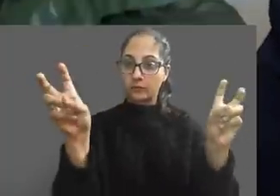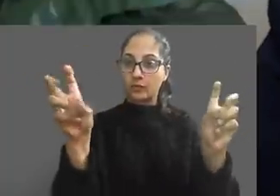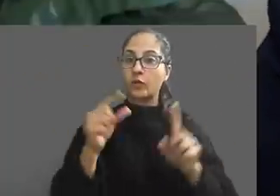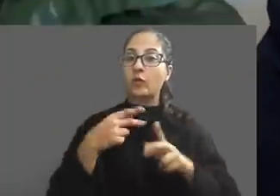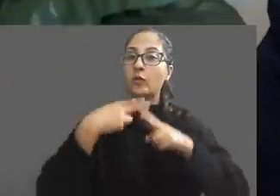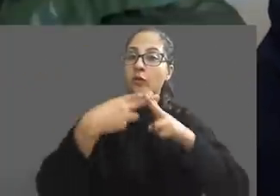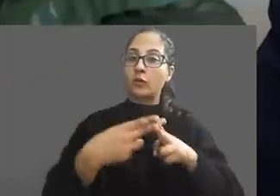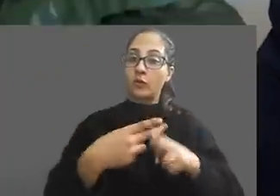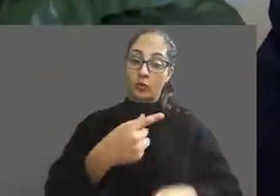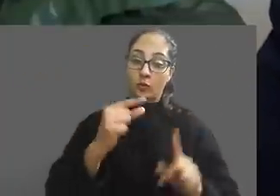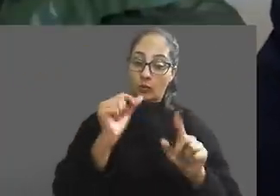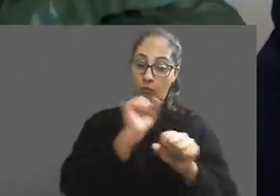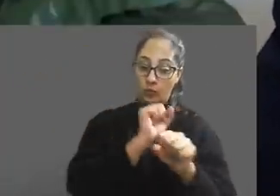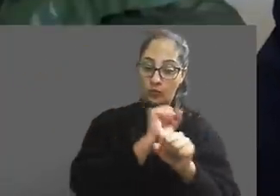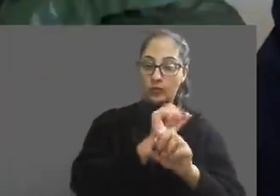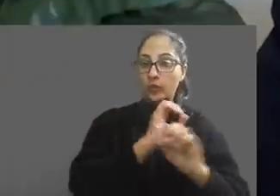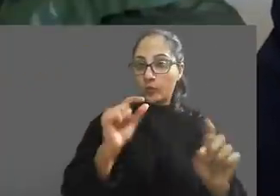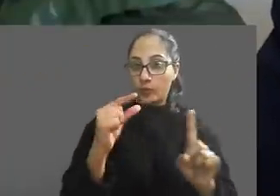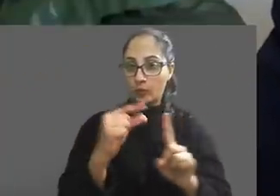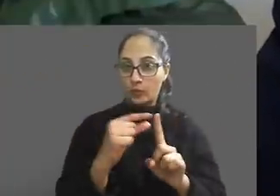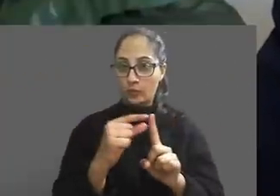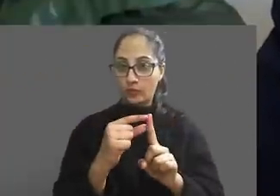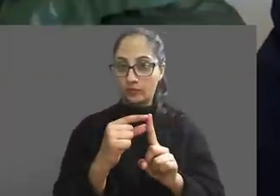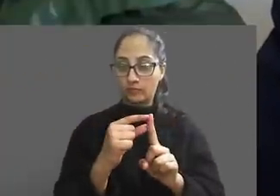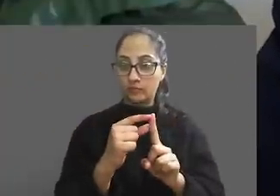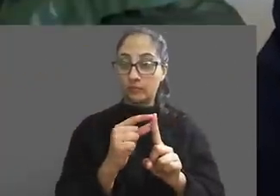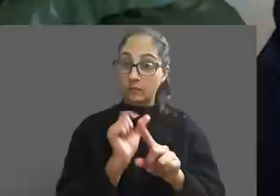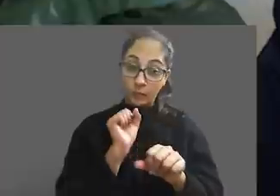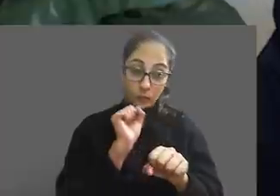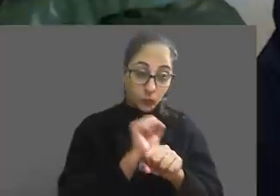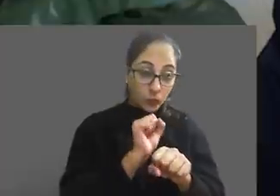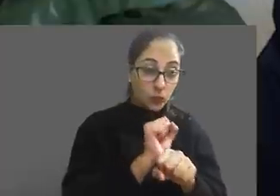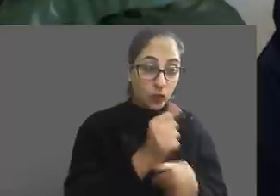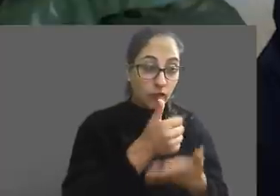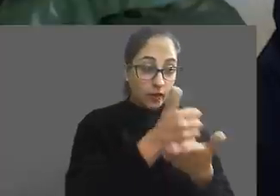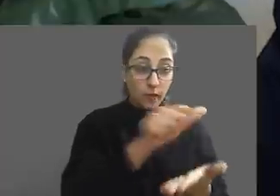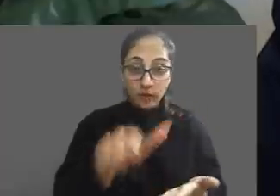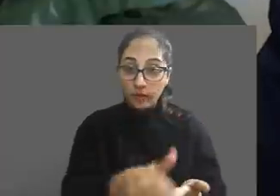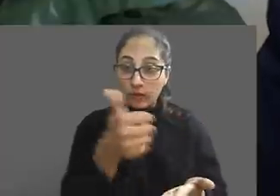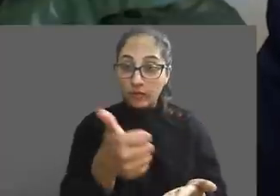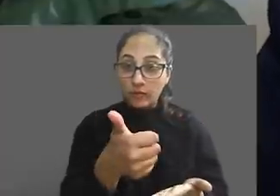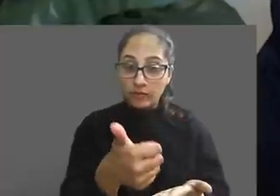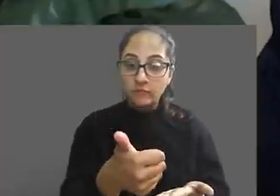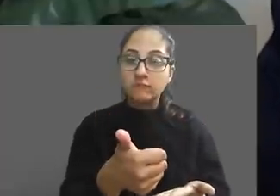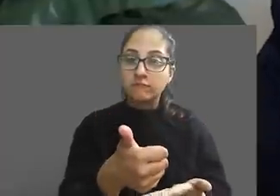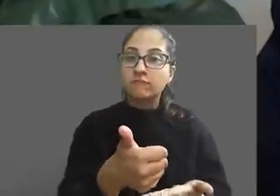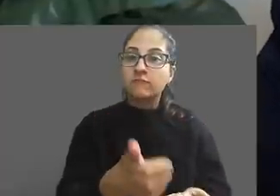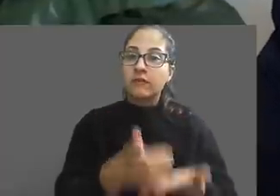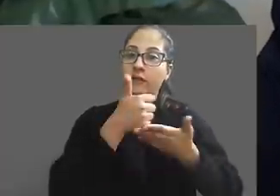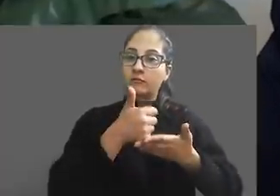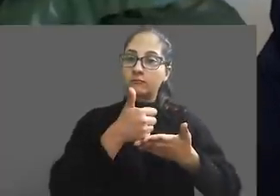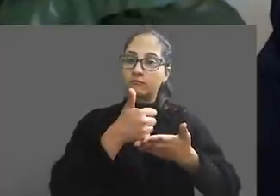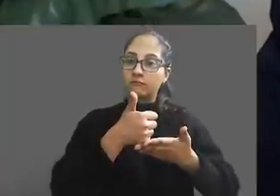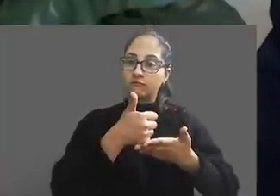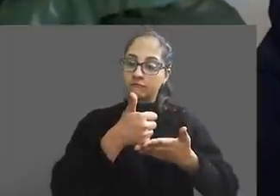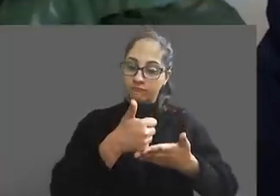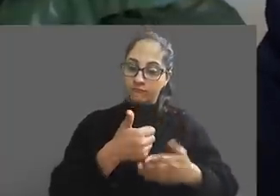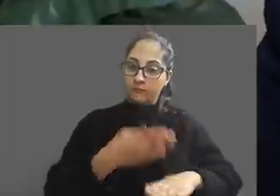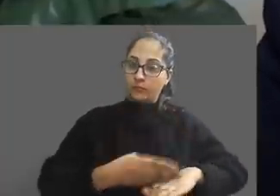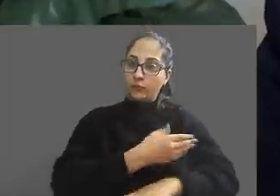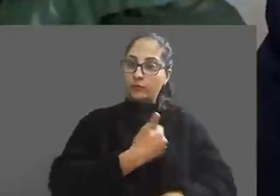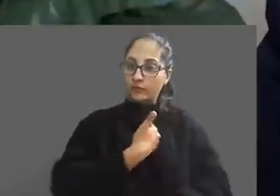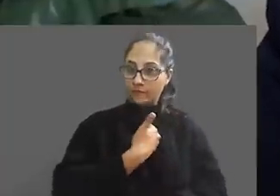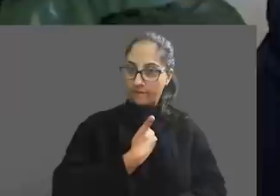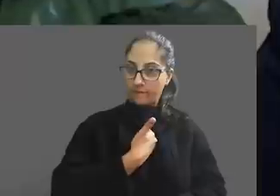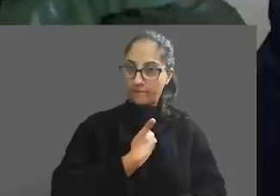and certain. If you work for yourselves, you are never happy. This